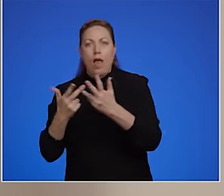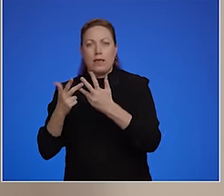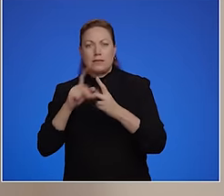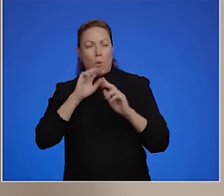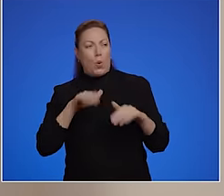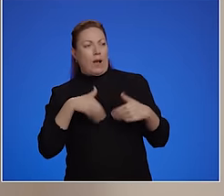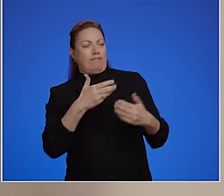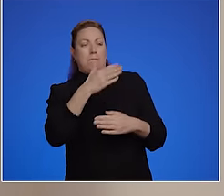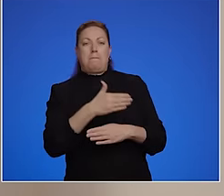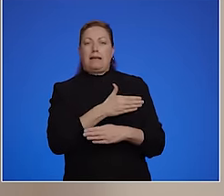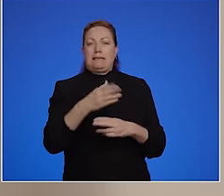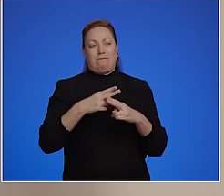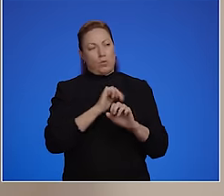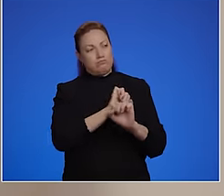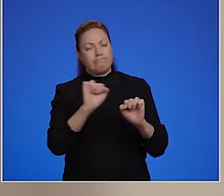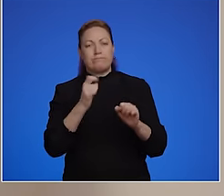richly blessed for their work.